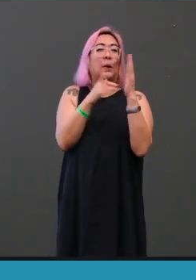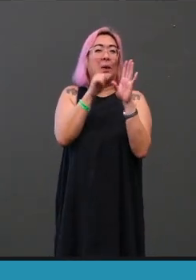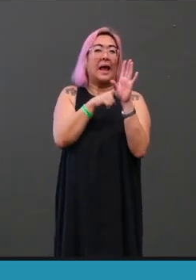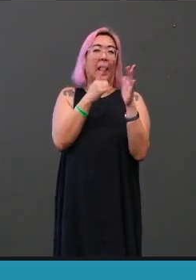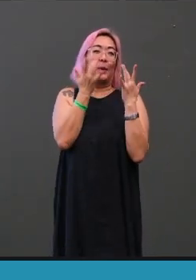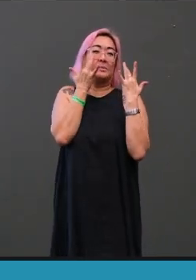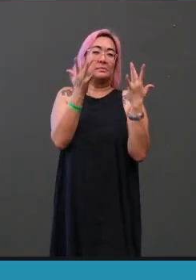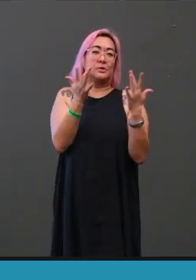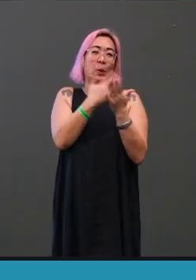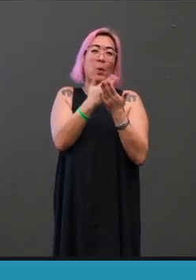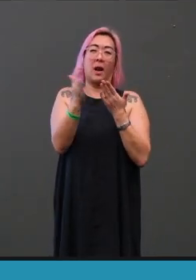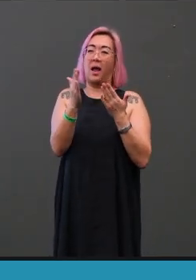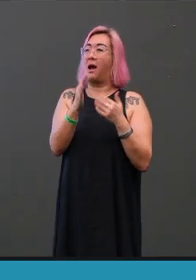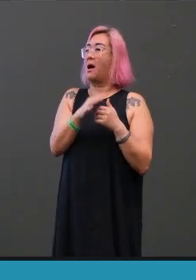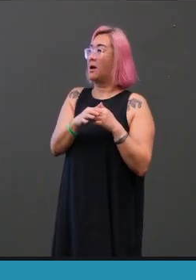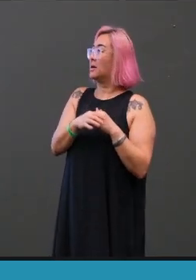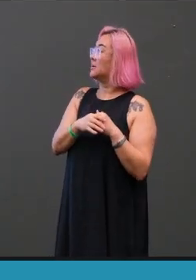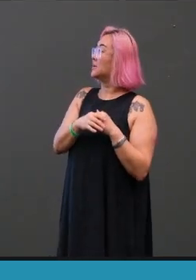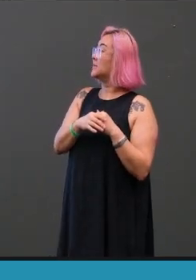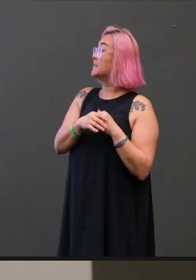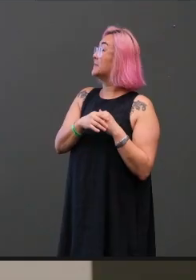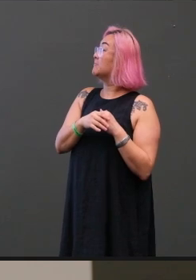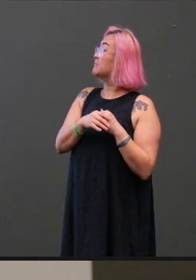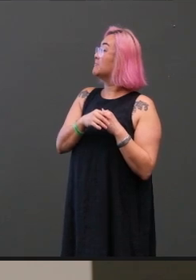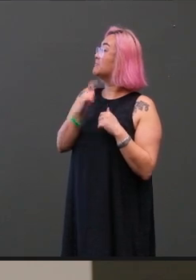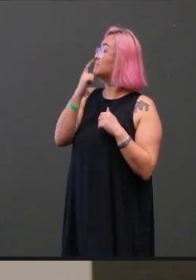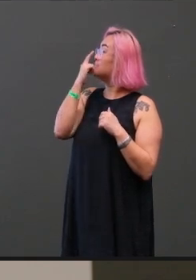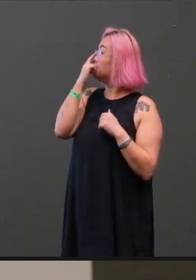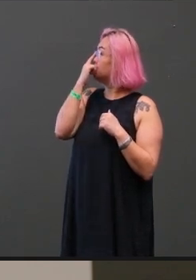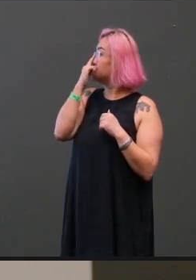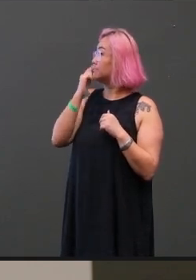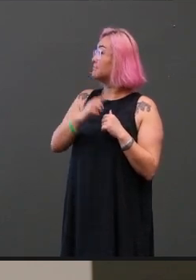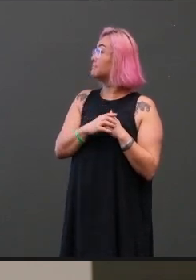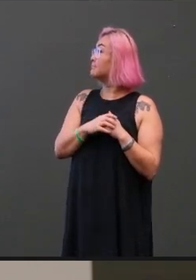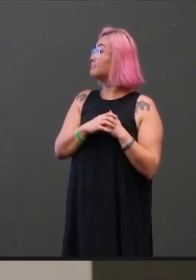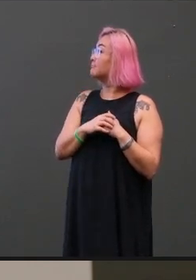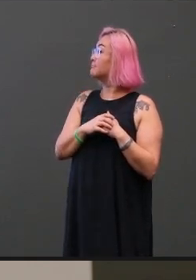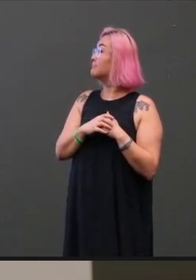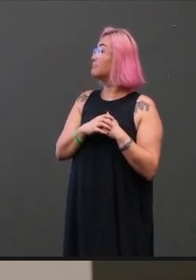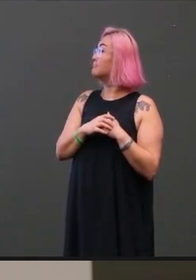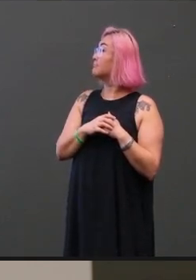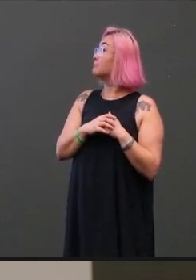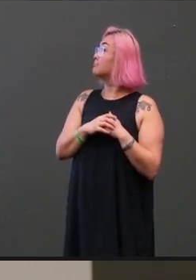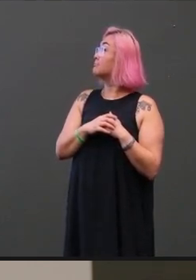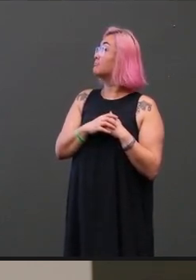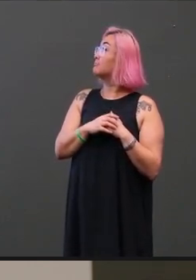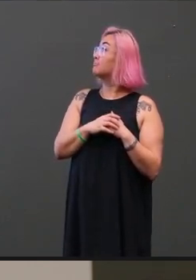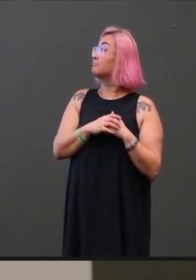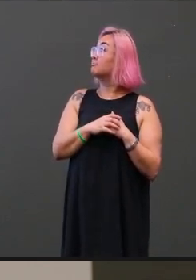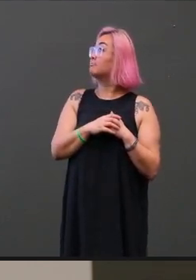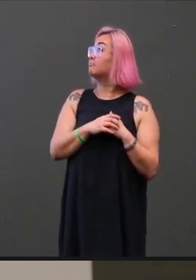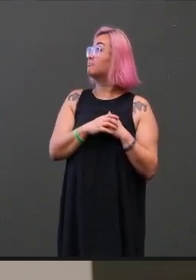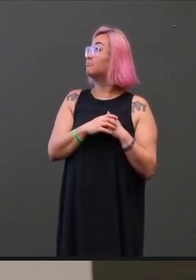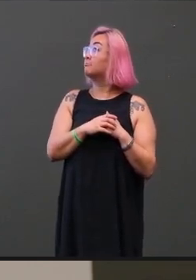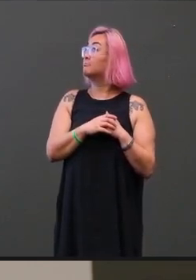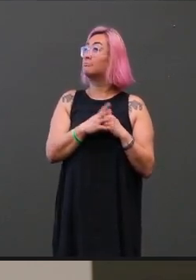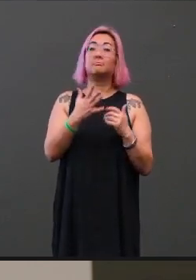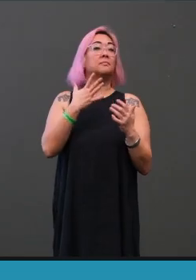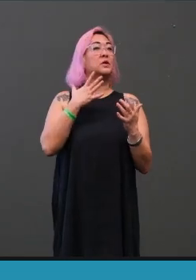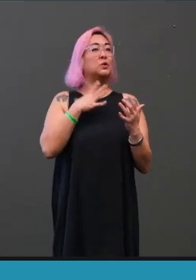there's one is the puddle and one is the ground around it. So we needed 1 of each for each scene we